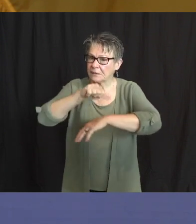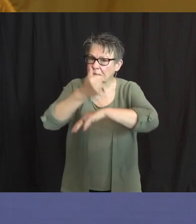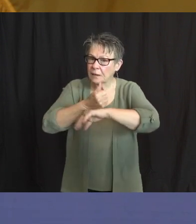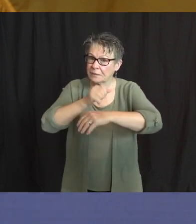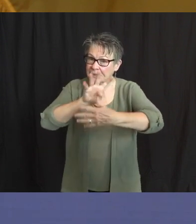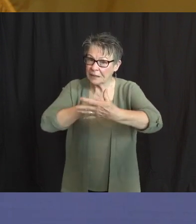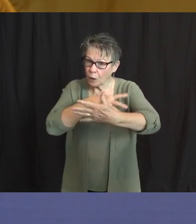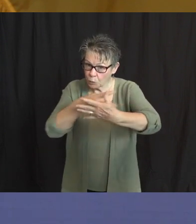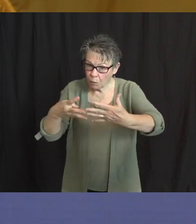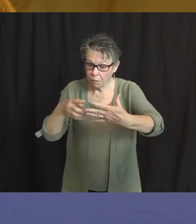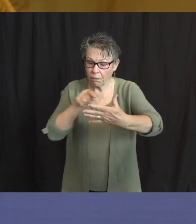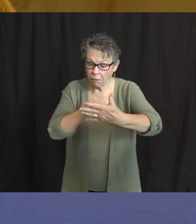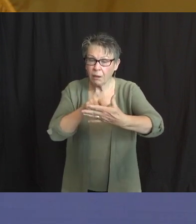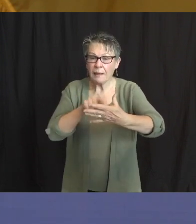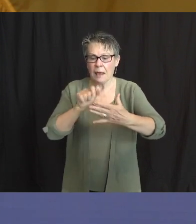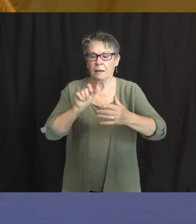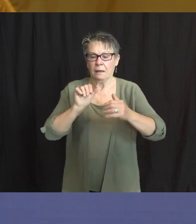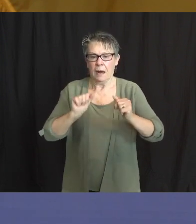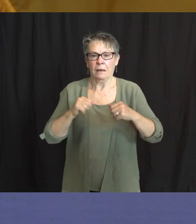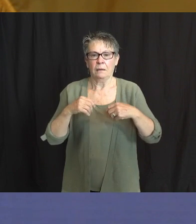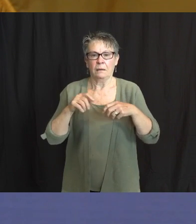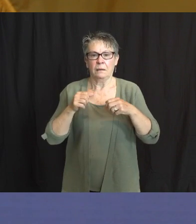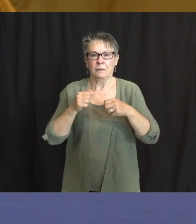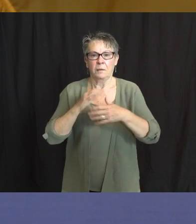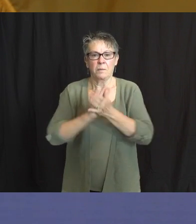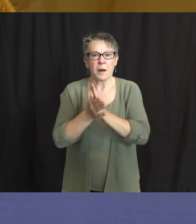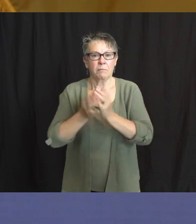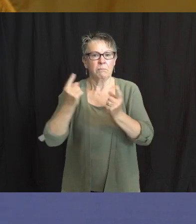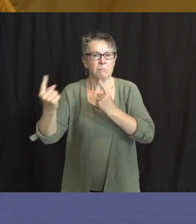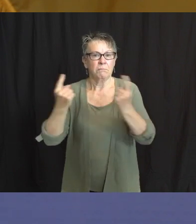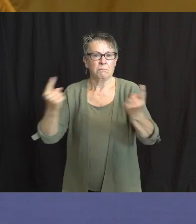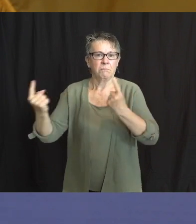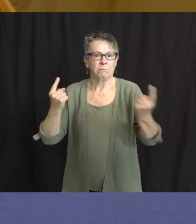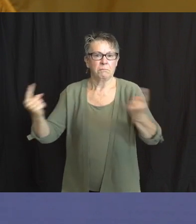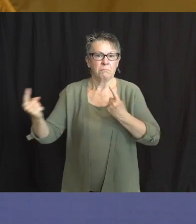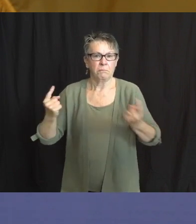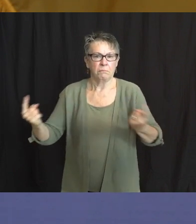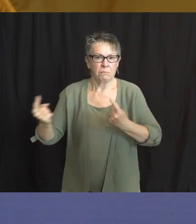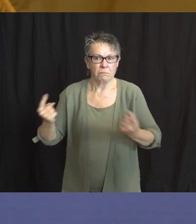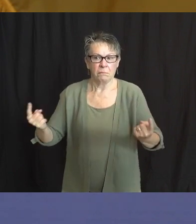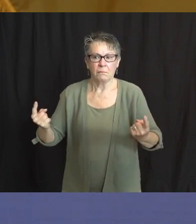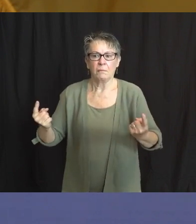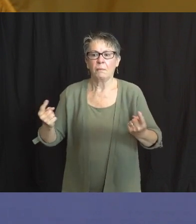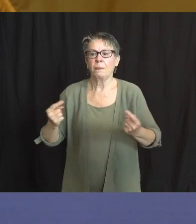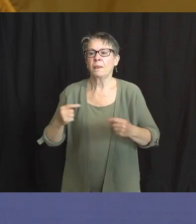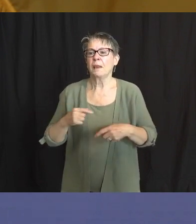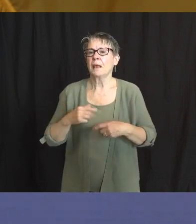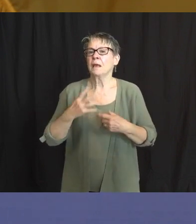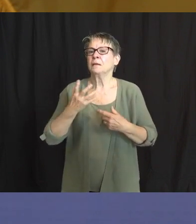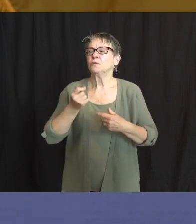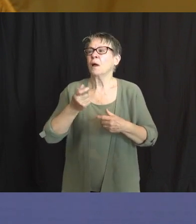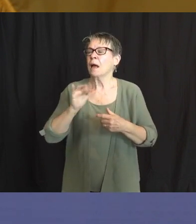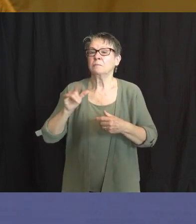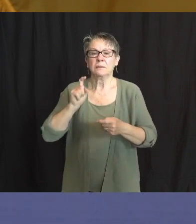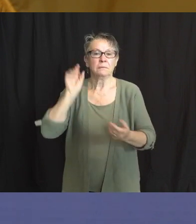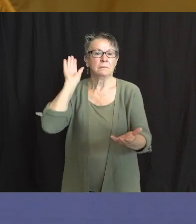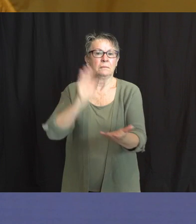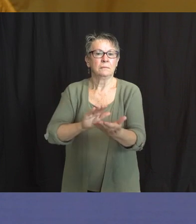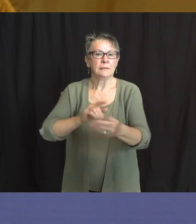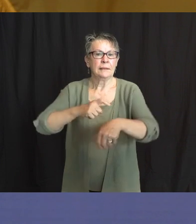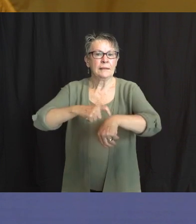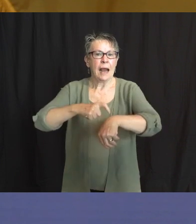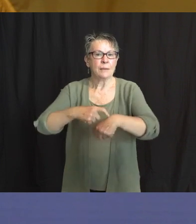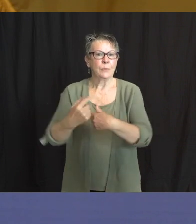areas, stage appointment hours, and post signs at all entrances in appropriate languages